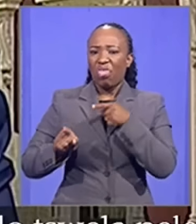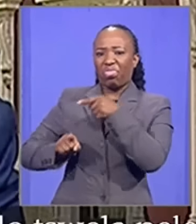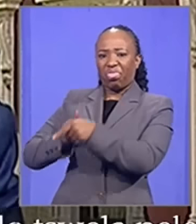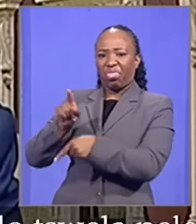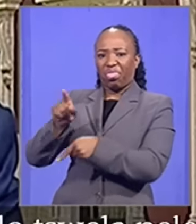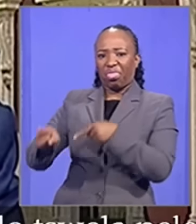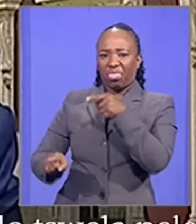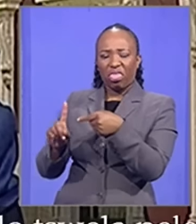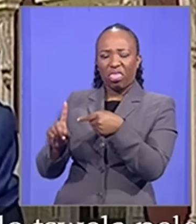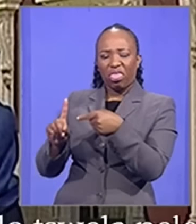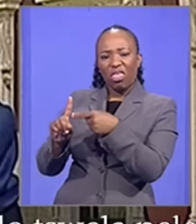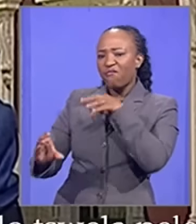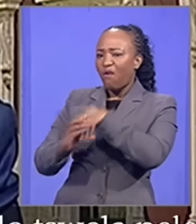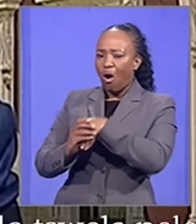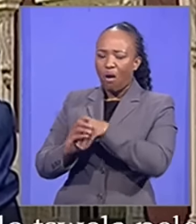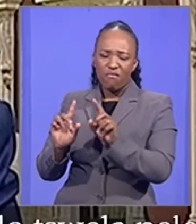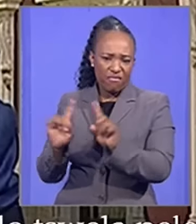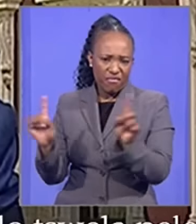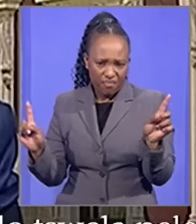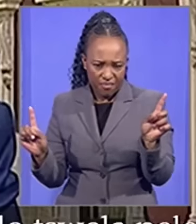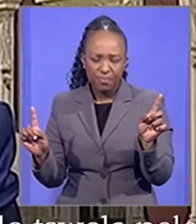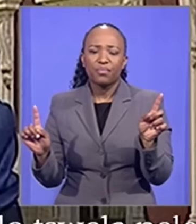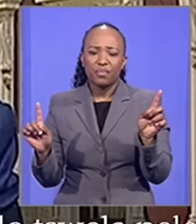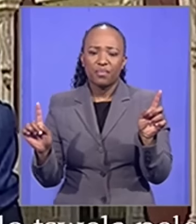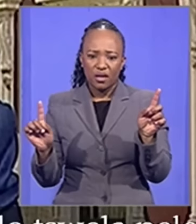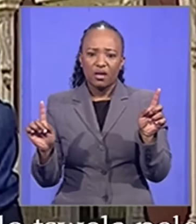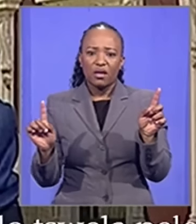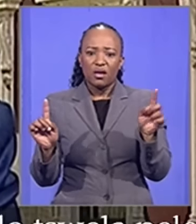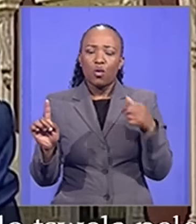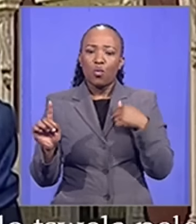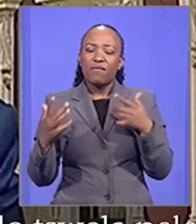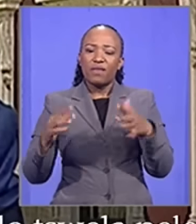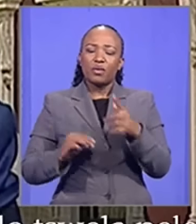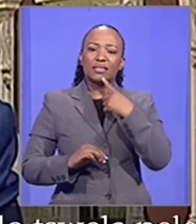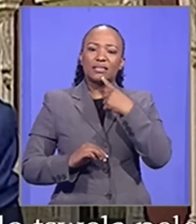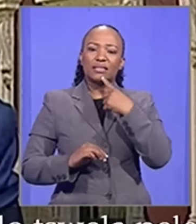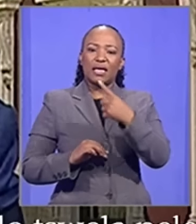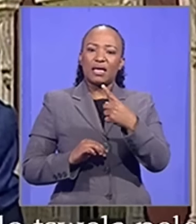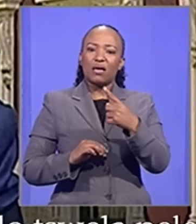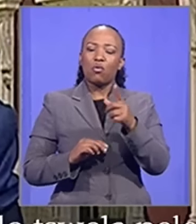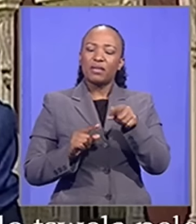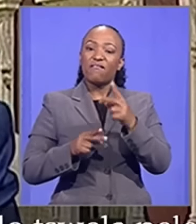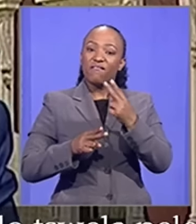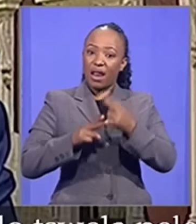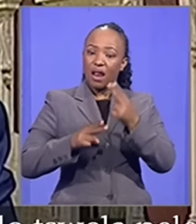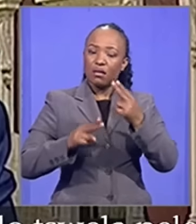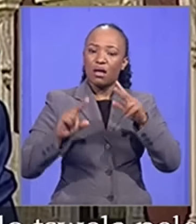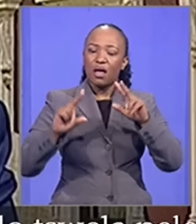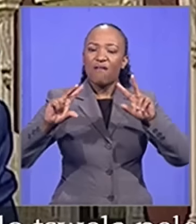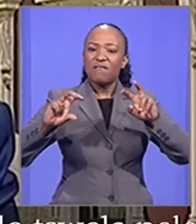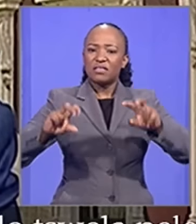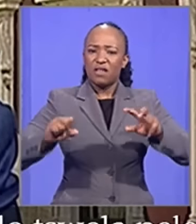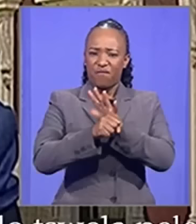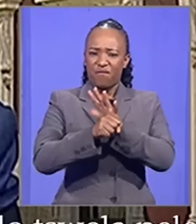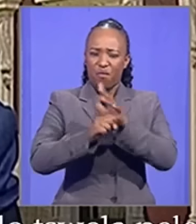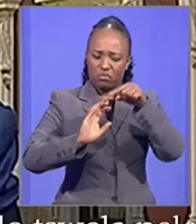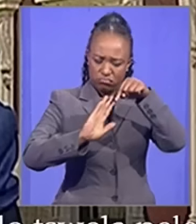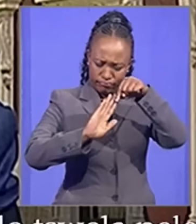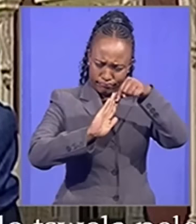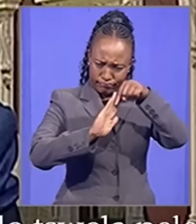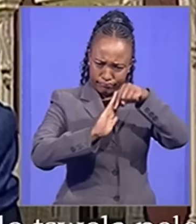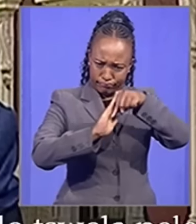her involvement in that particular matter. However, we've also said that we need to conclude this investigation in a comprehensive manner to make